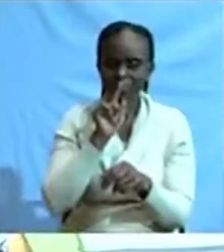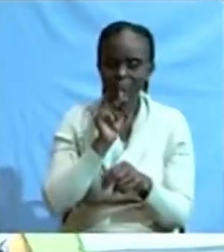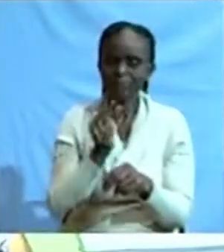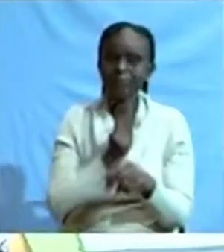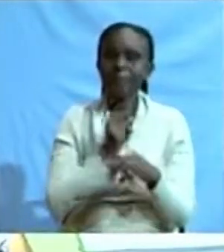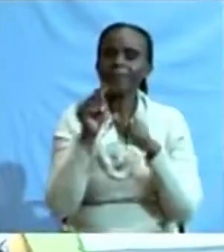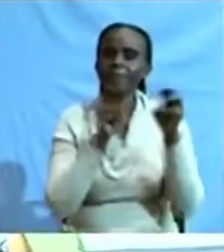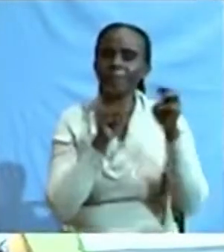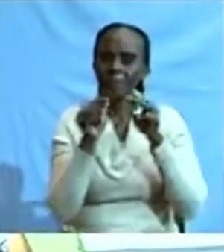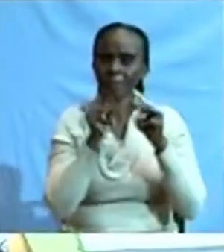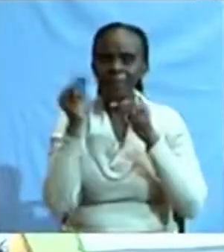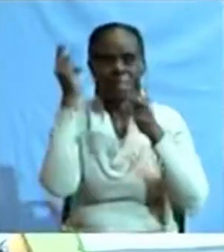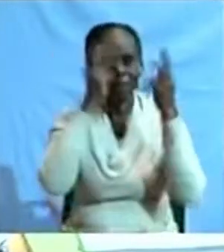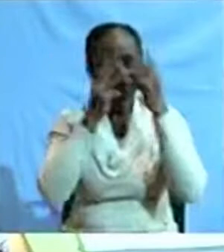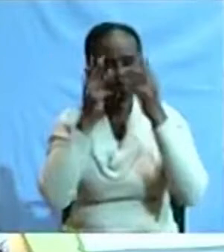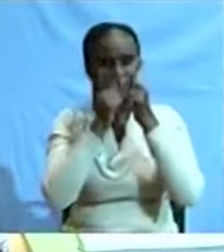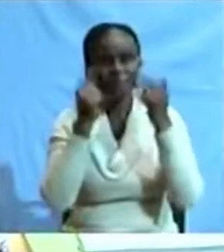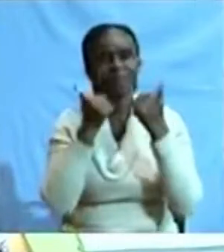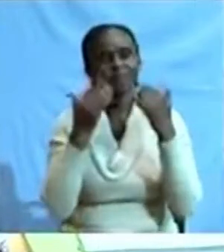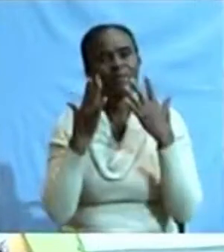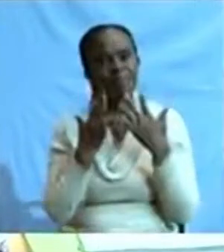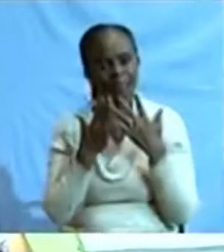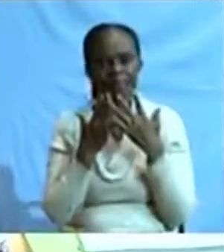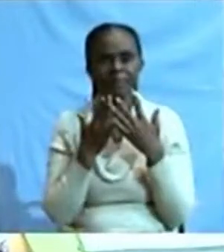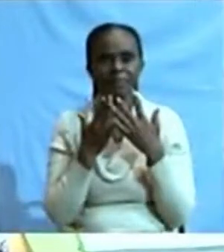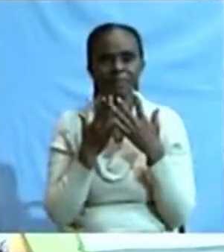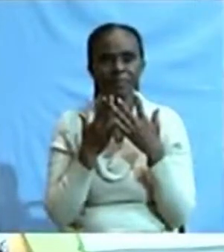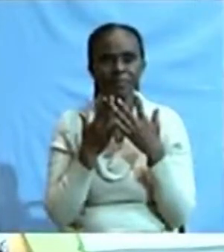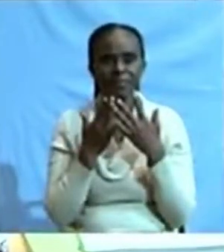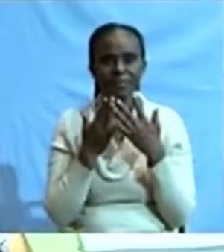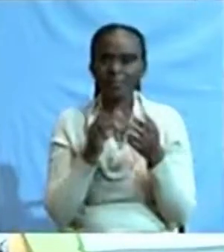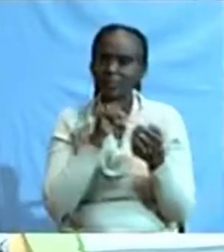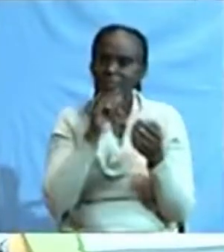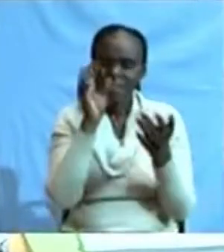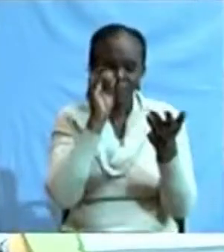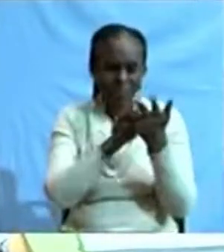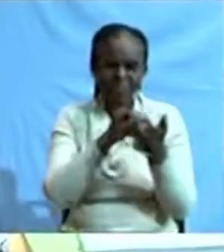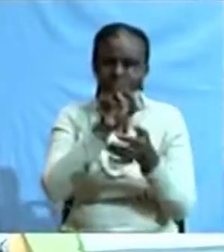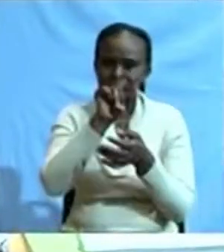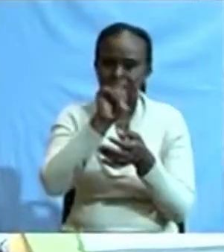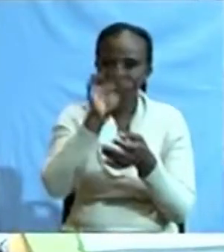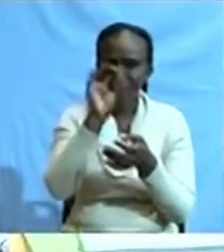we are equally concerned about, not putting the 20%